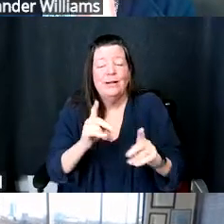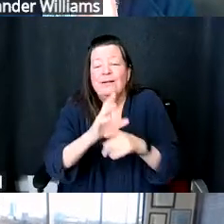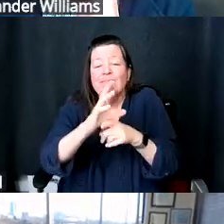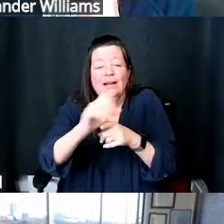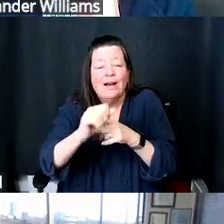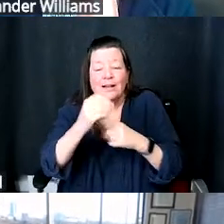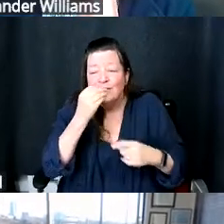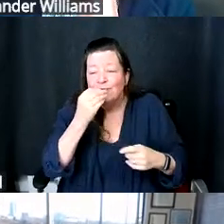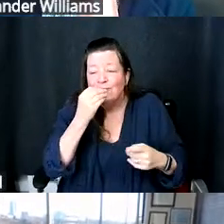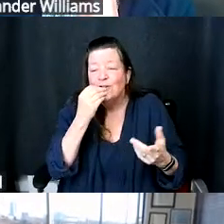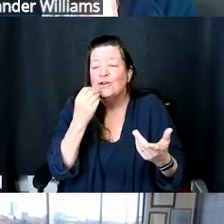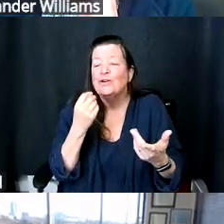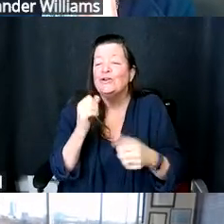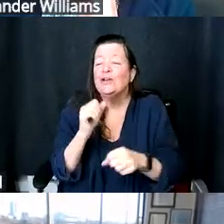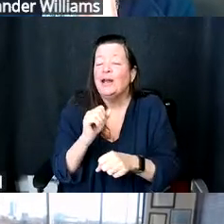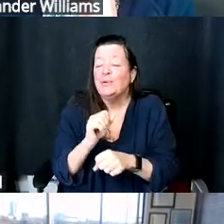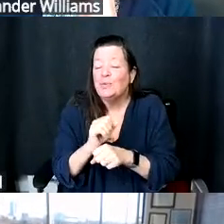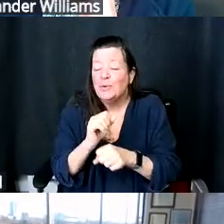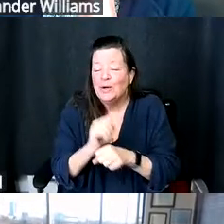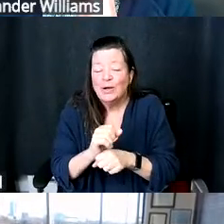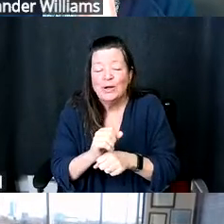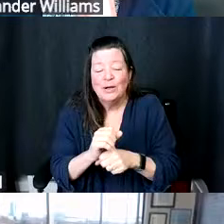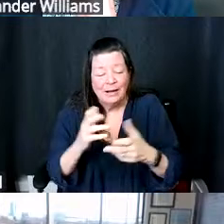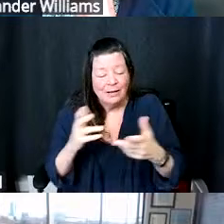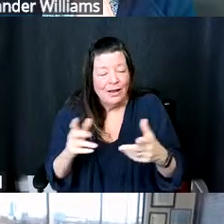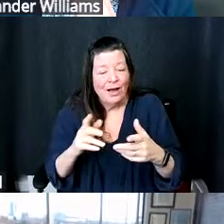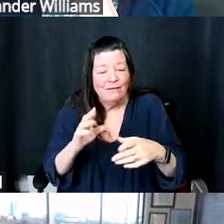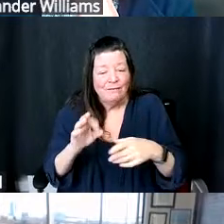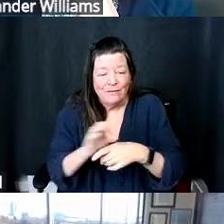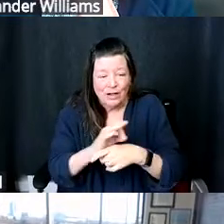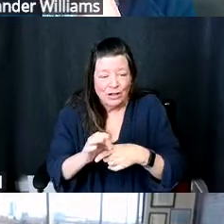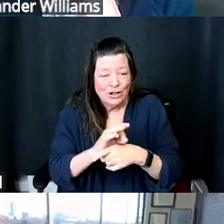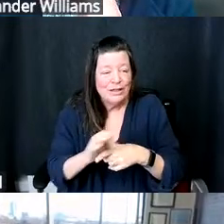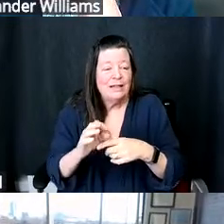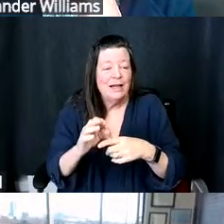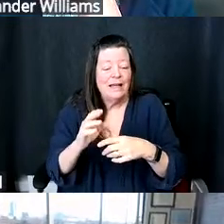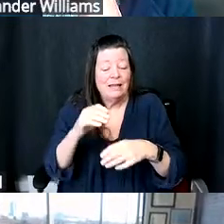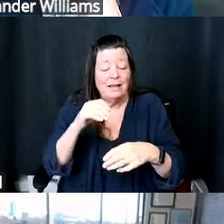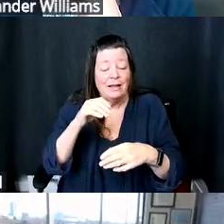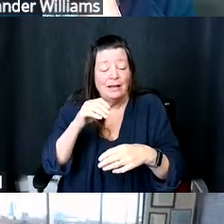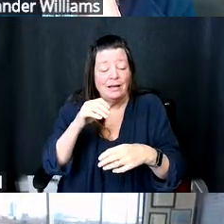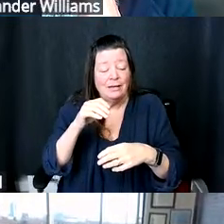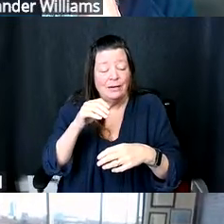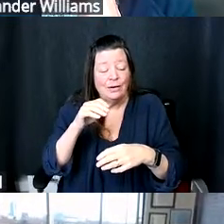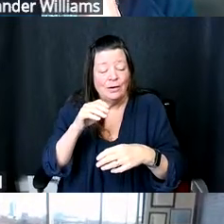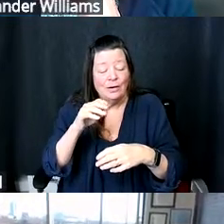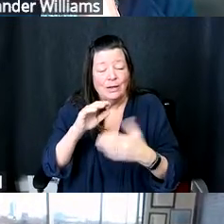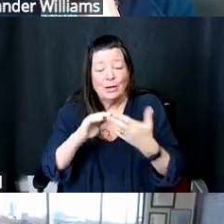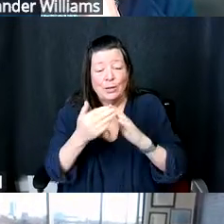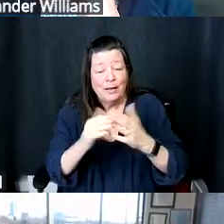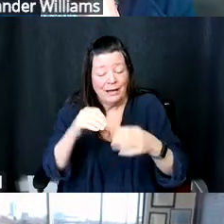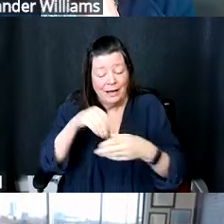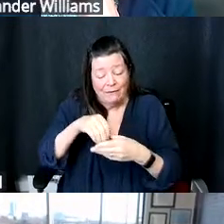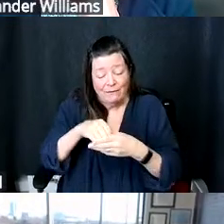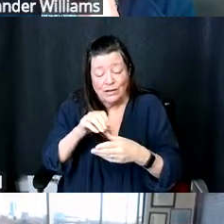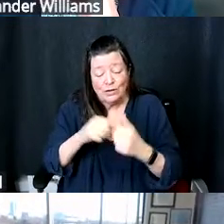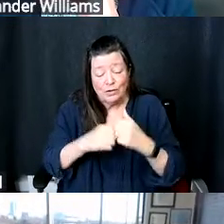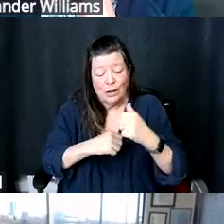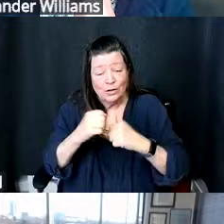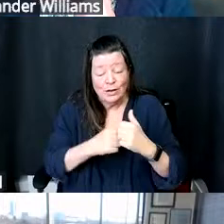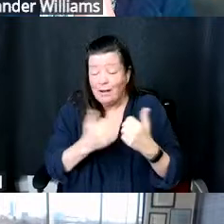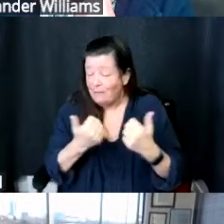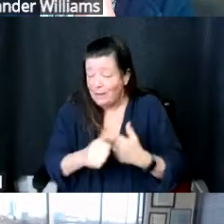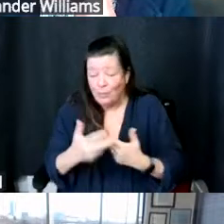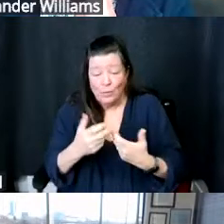what fascinates me is how city functions. The urban infrastructure is phenomenal. So if anybody ever wants to go and visit